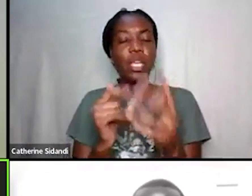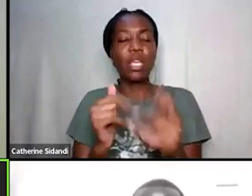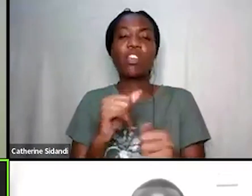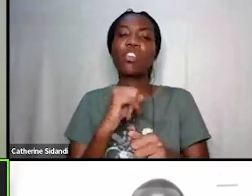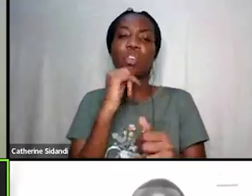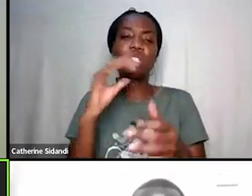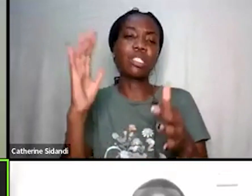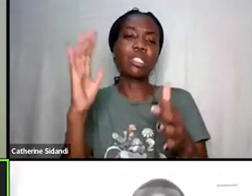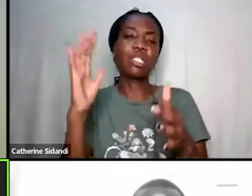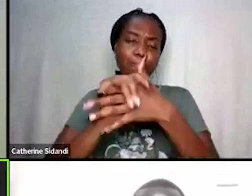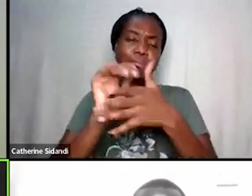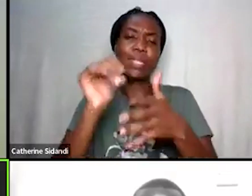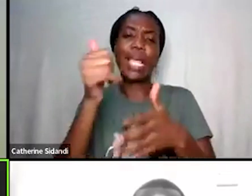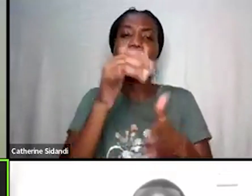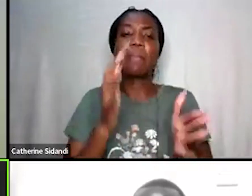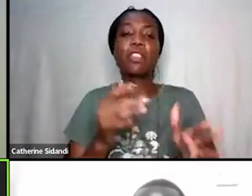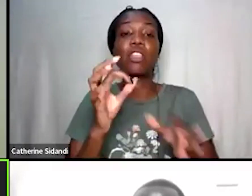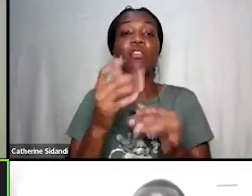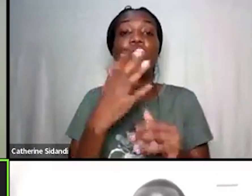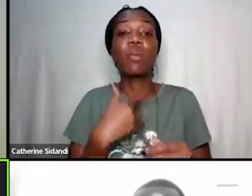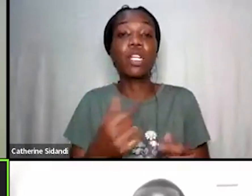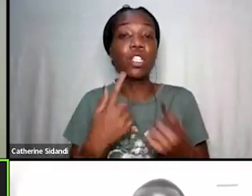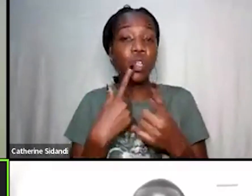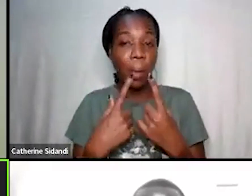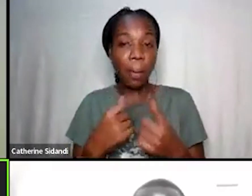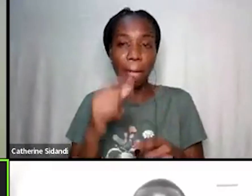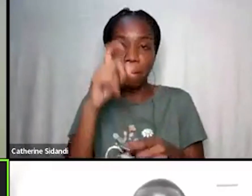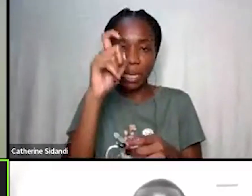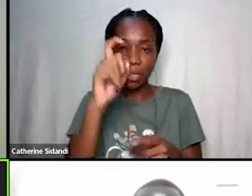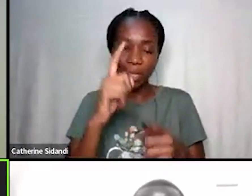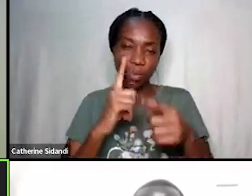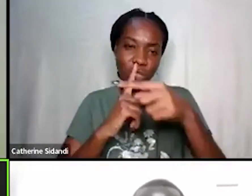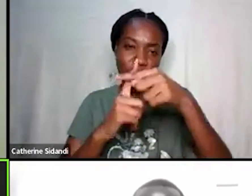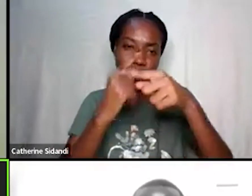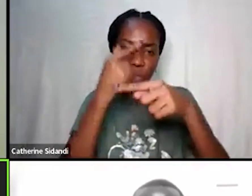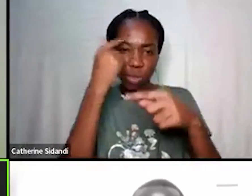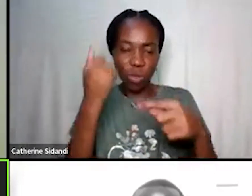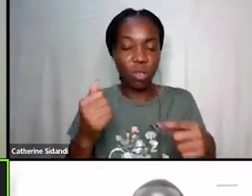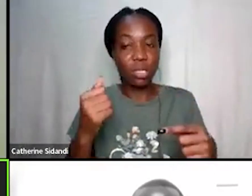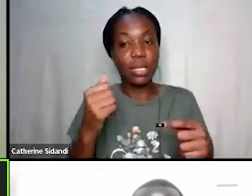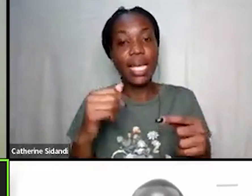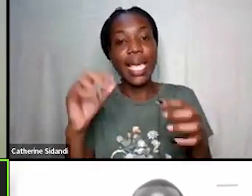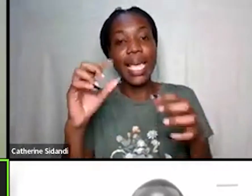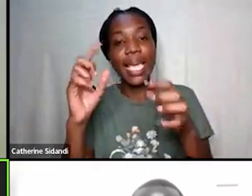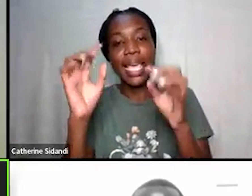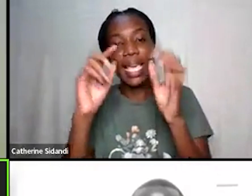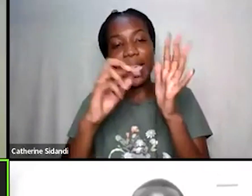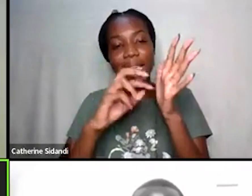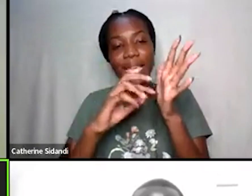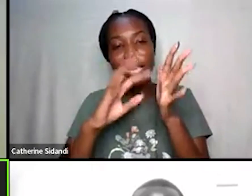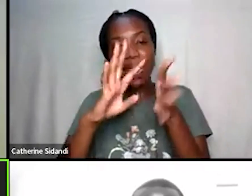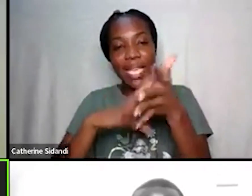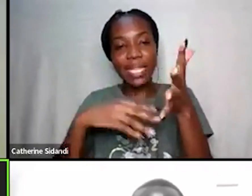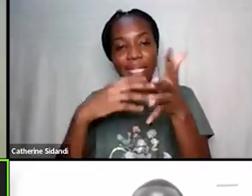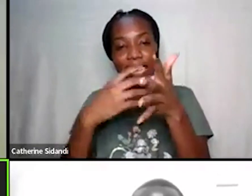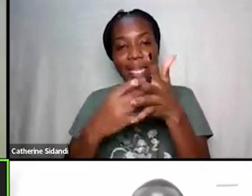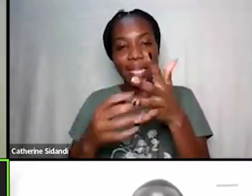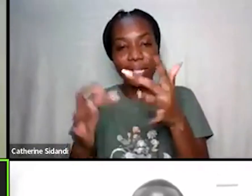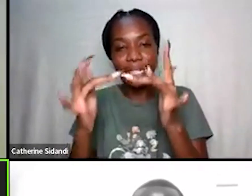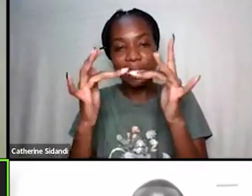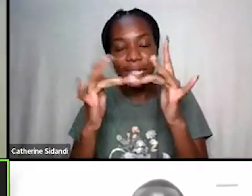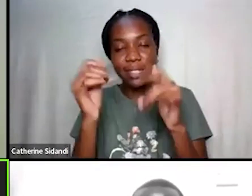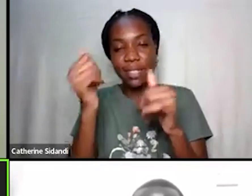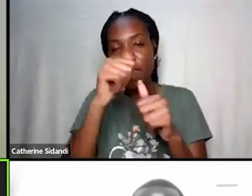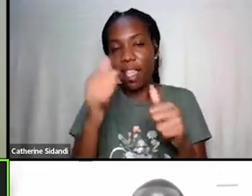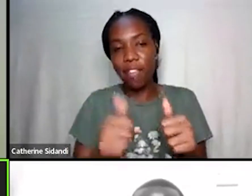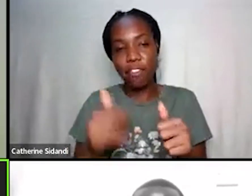to, talk positively about others because the world, the internet never forgets. So you have to be very careful